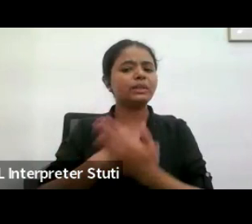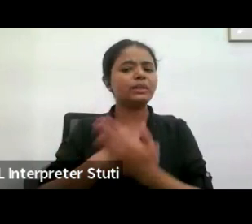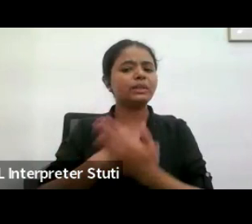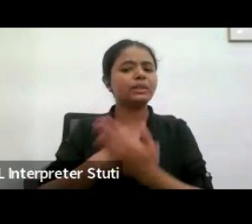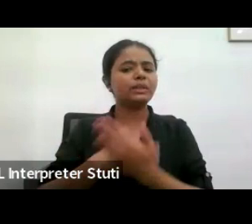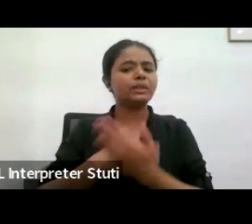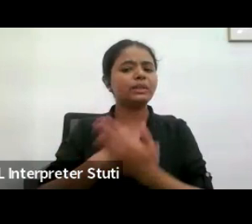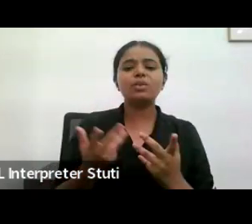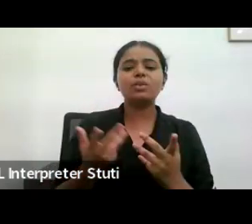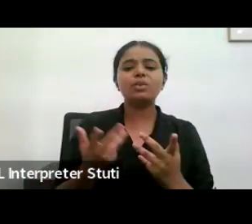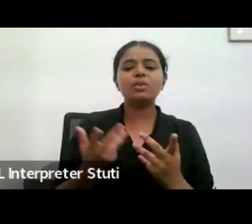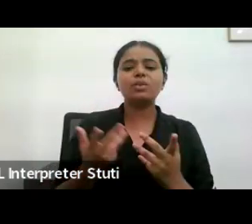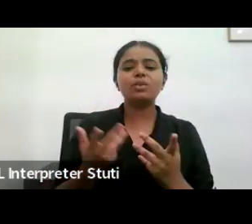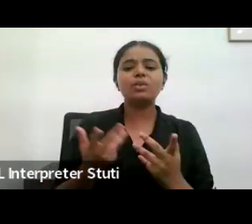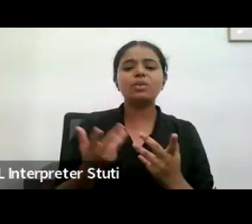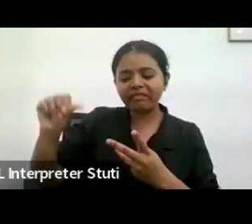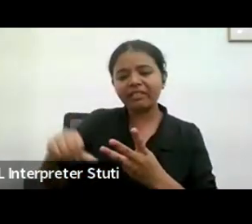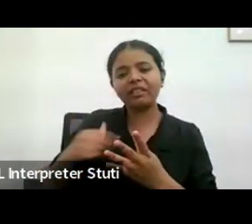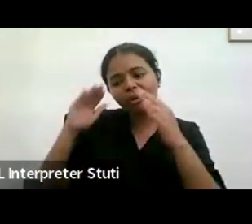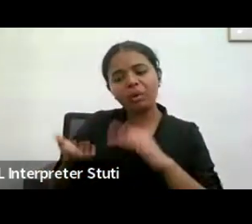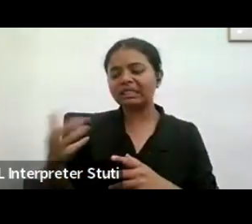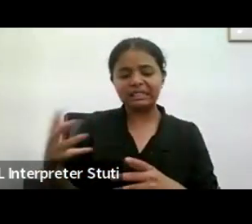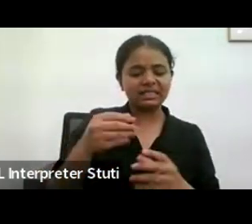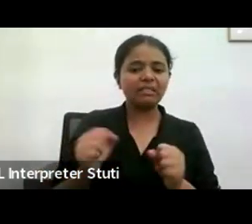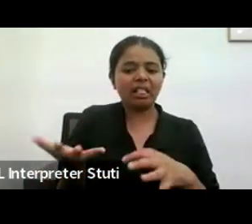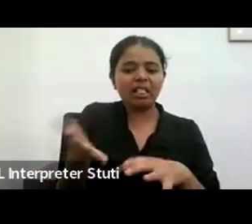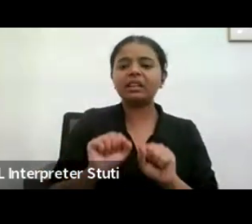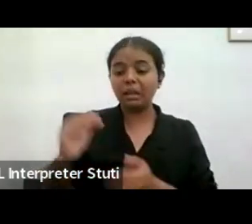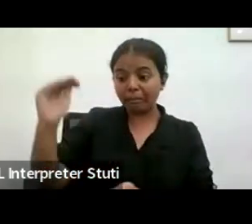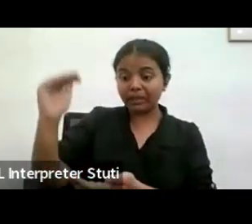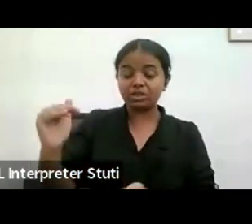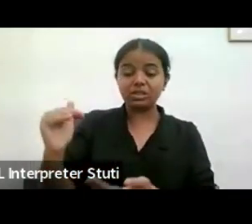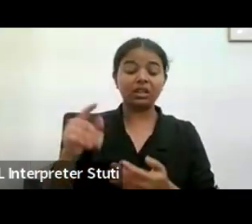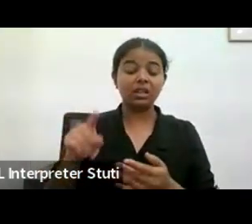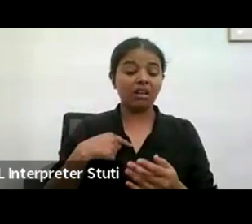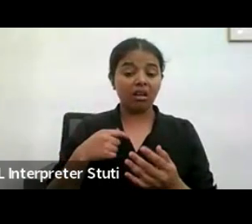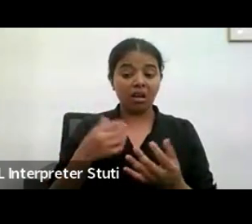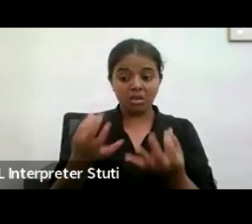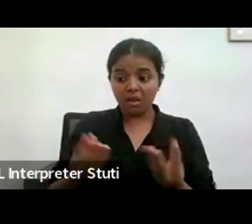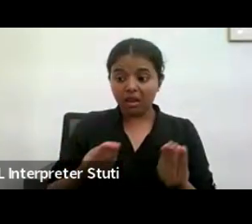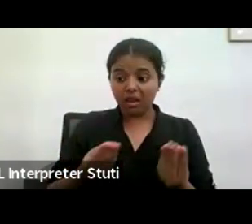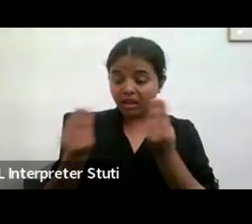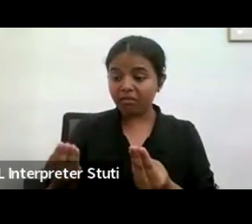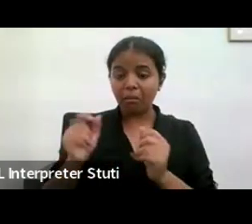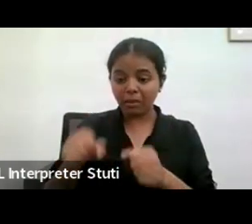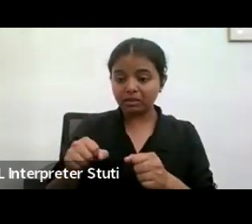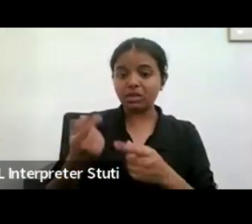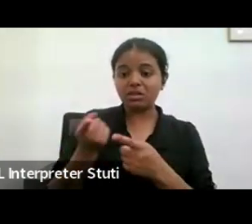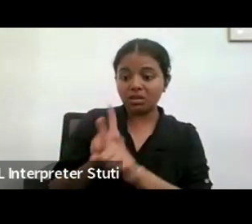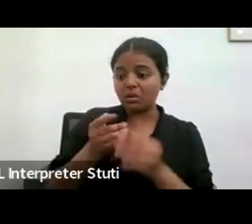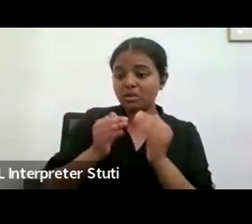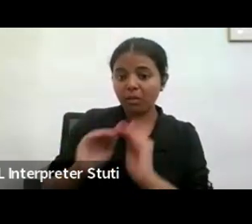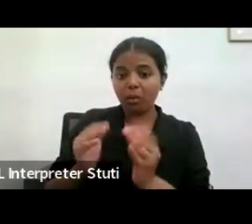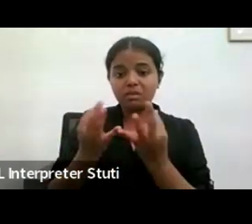is a kind of thinking that this child requires too much specialized work, specialized inputs,